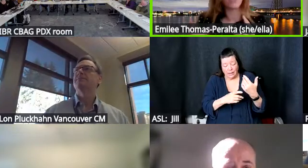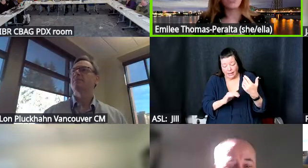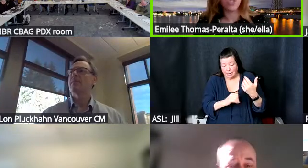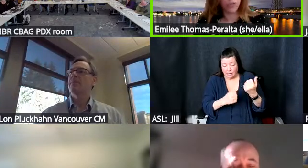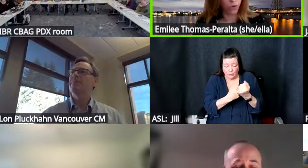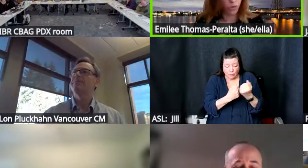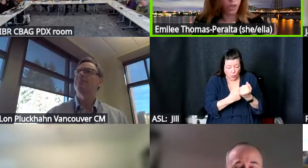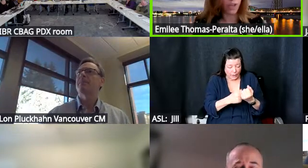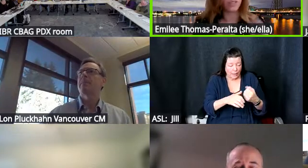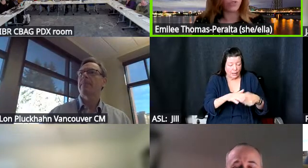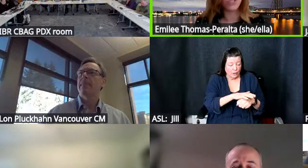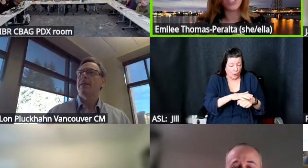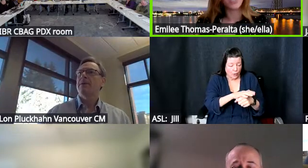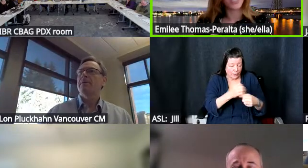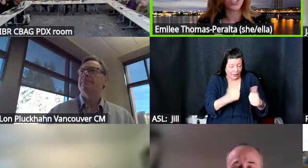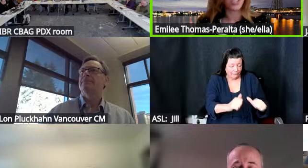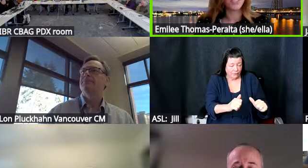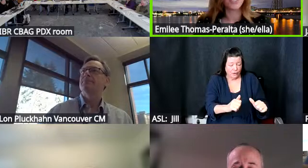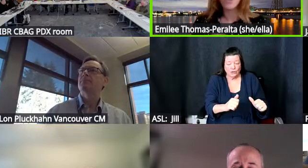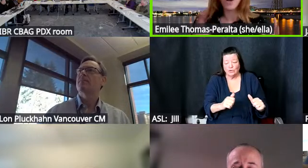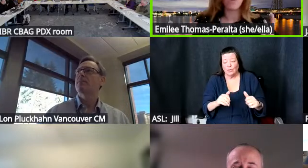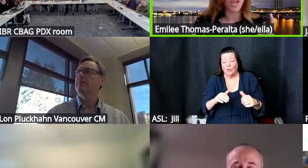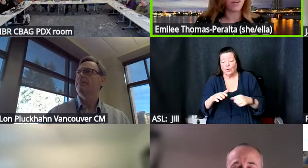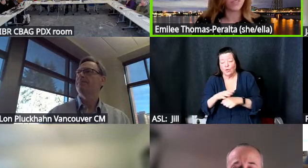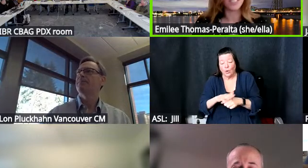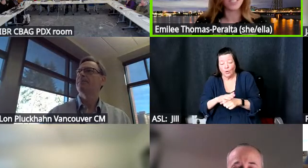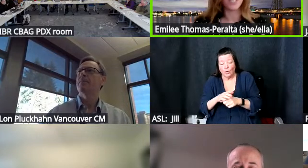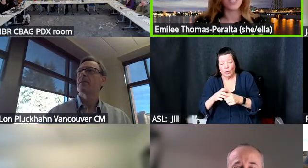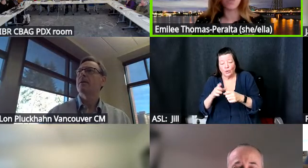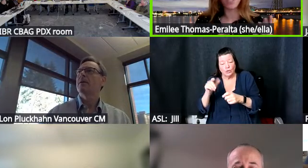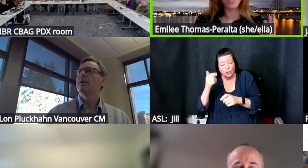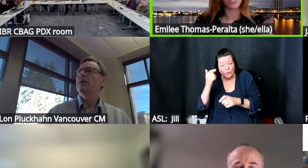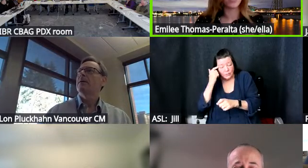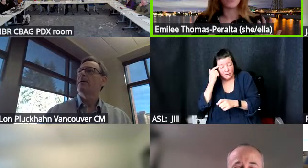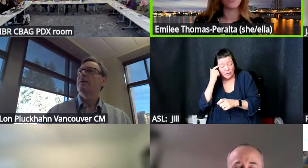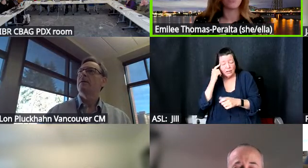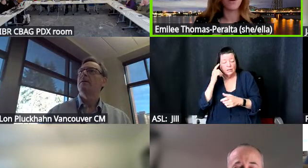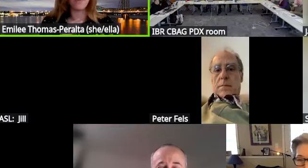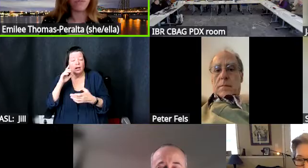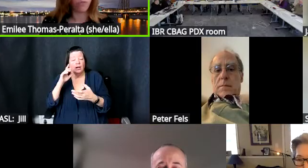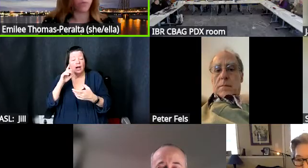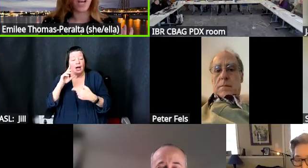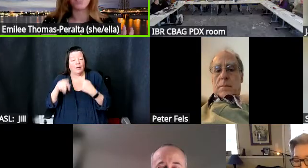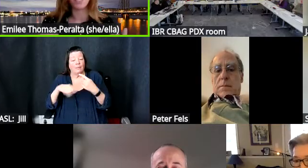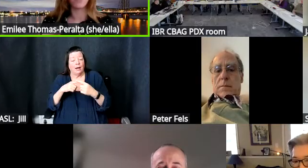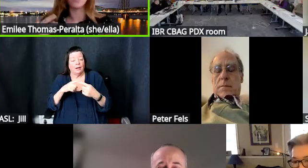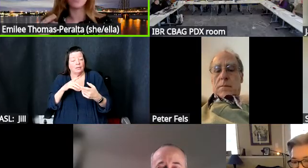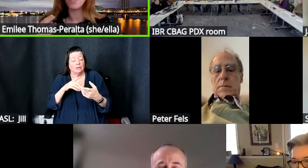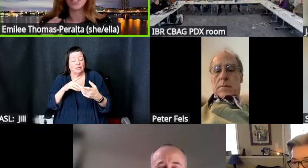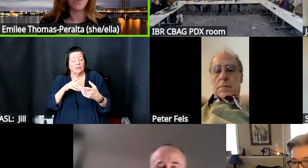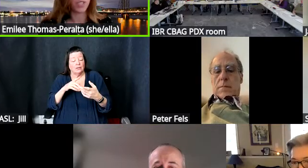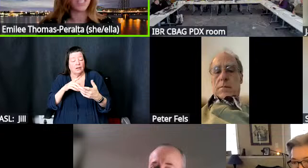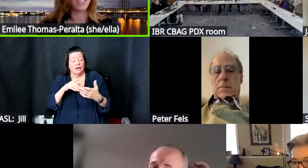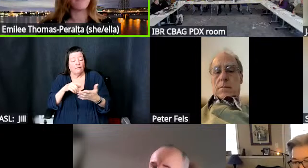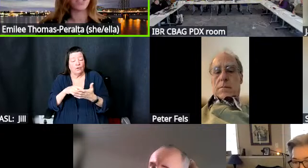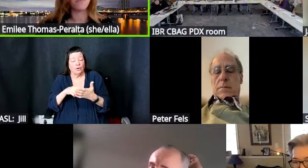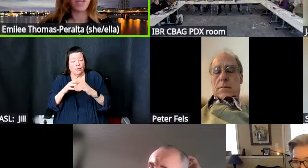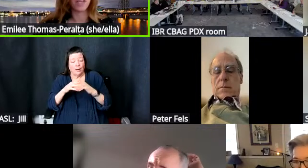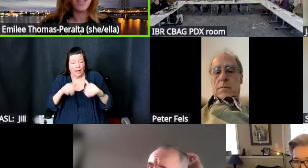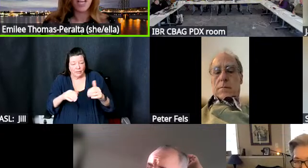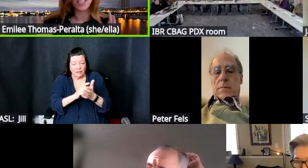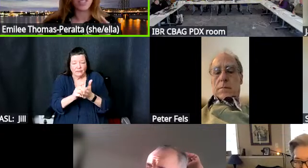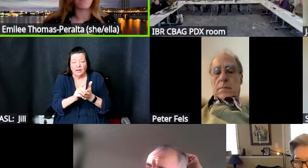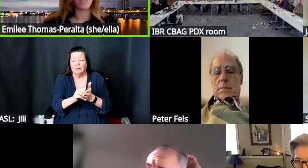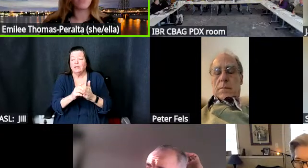efforts, local jurisdictions around these pieces related to affordable housing development, community